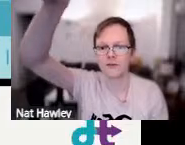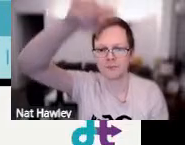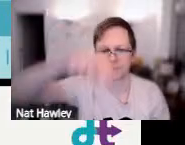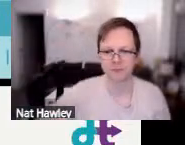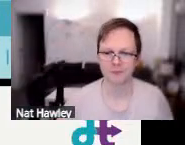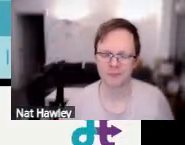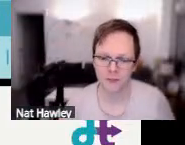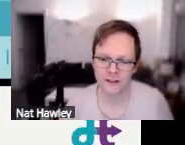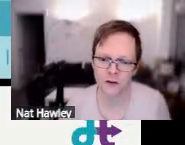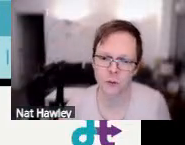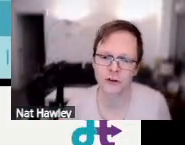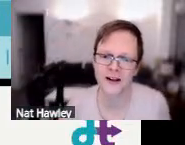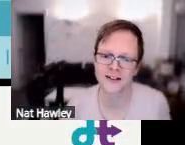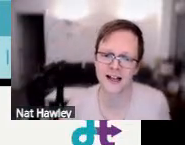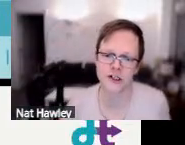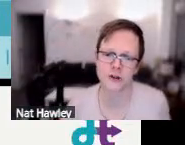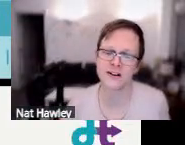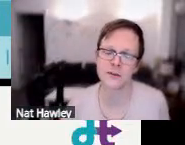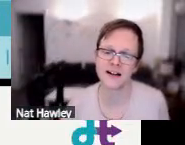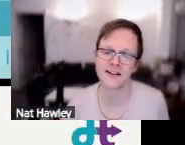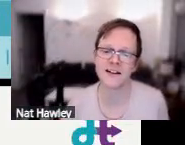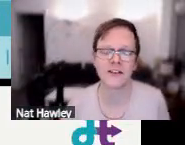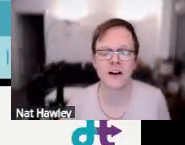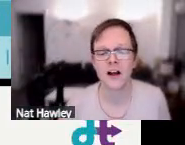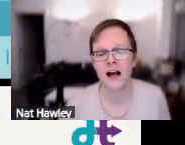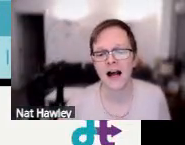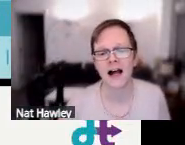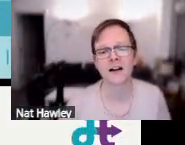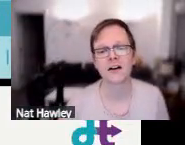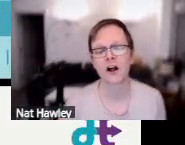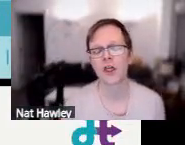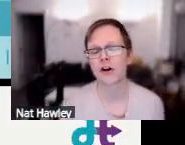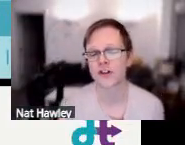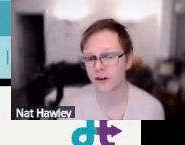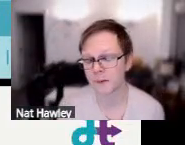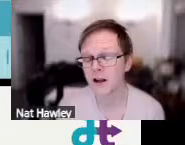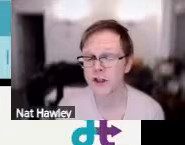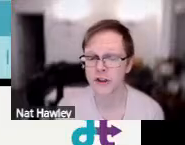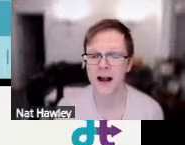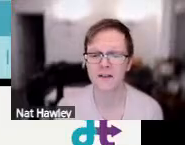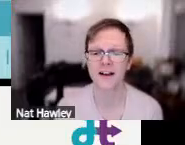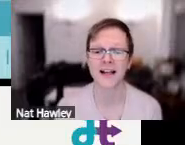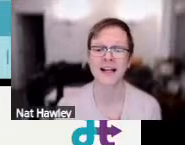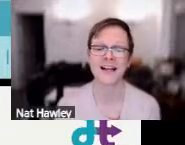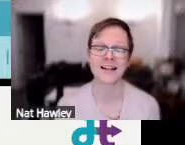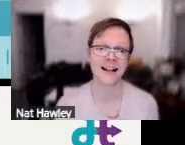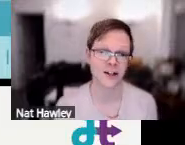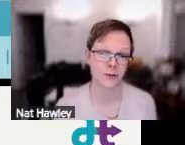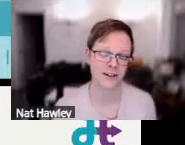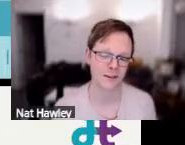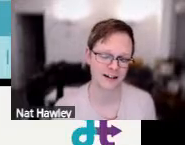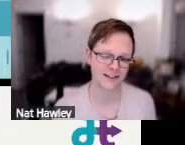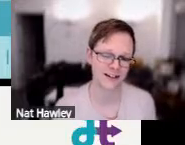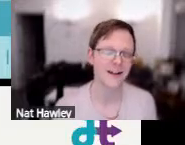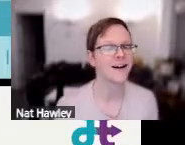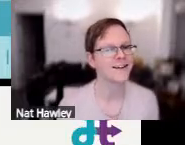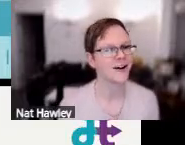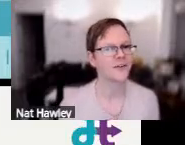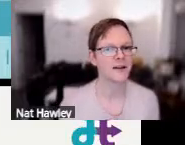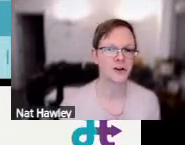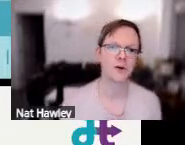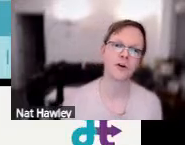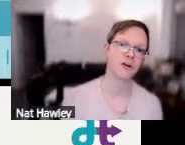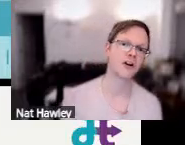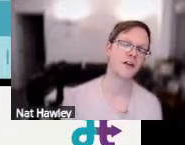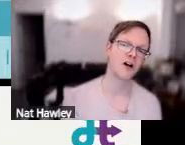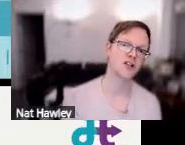curve. There's also intellectual disabilities, and just because you have an intellectual disability doesn't